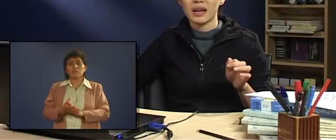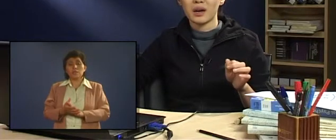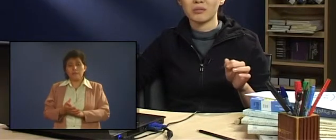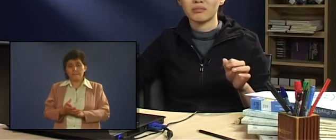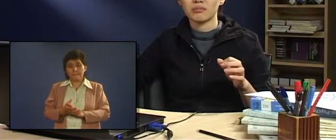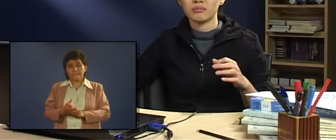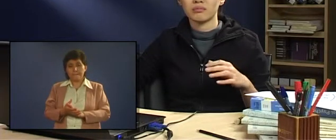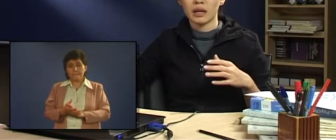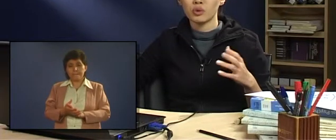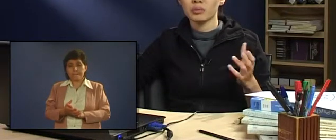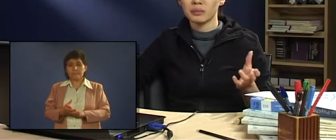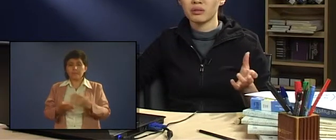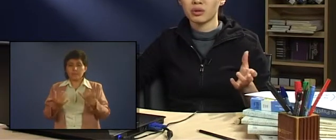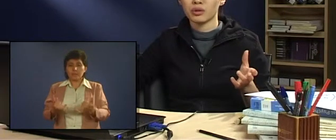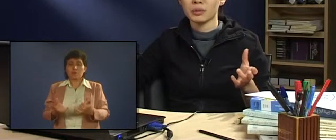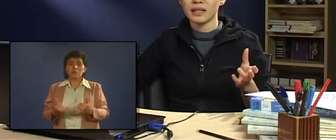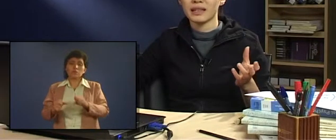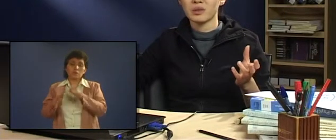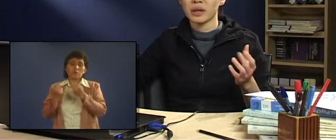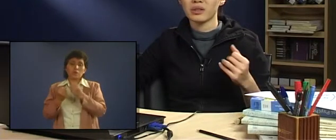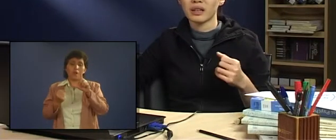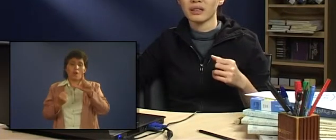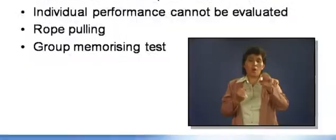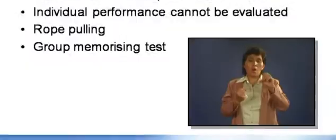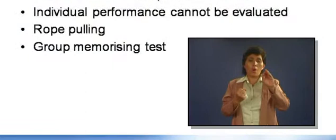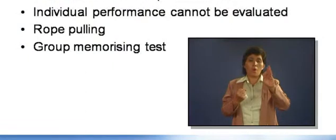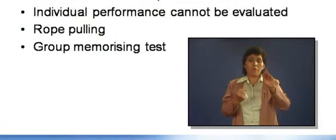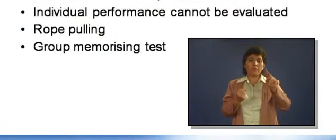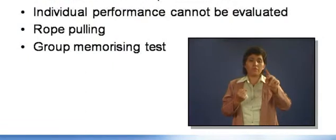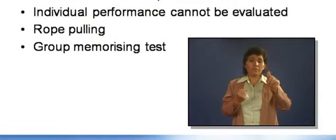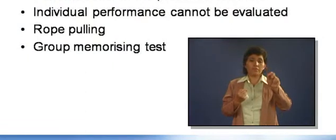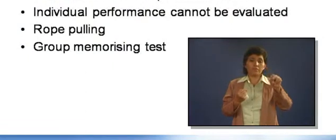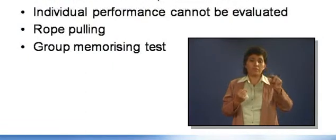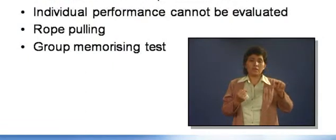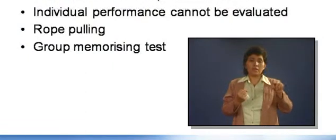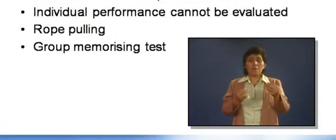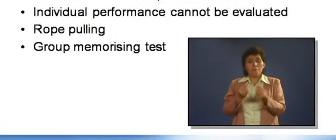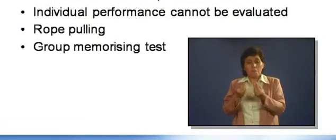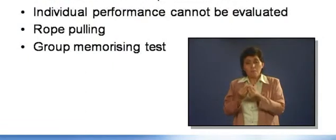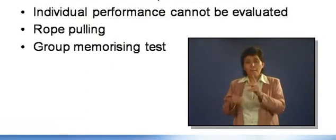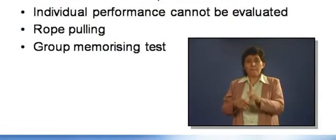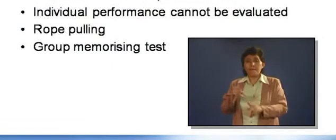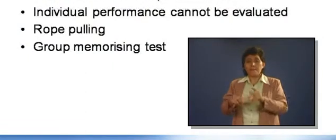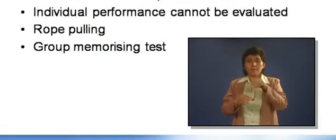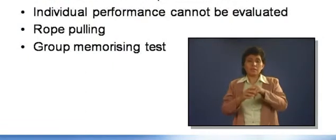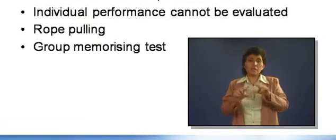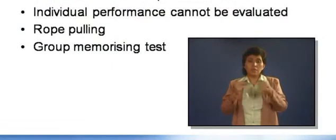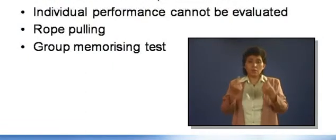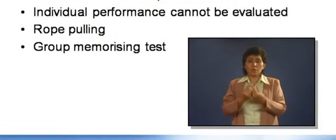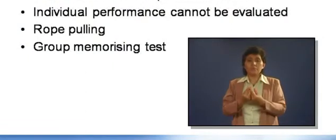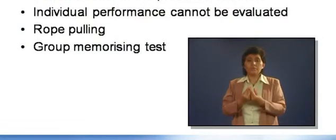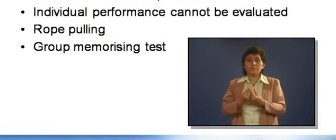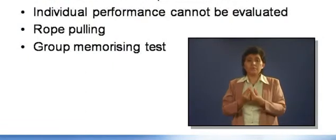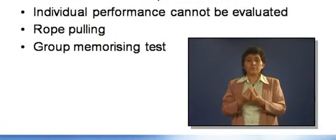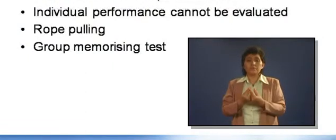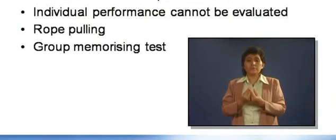there are more people in your groups and that's why you think, that's why your presence in the group is